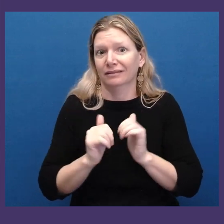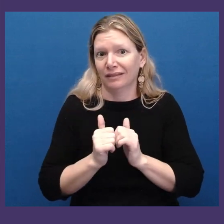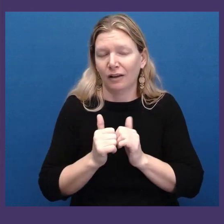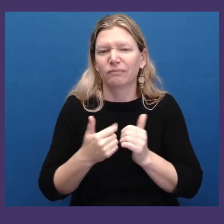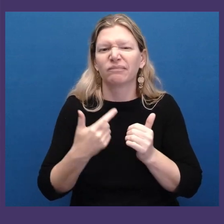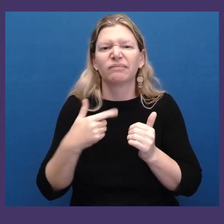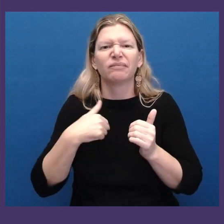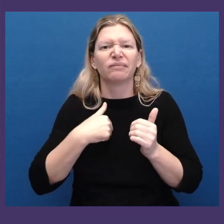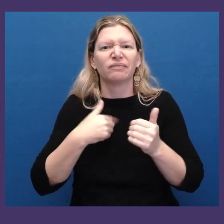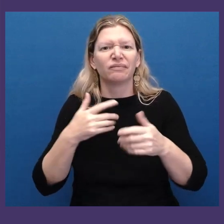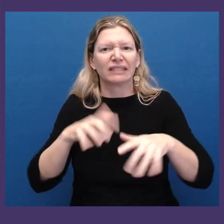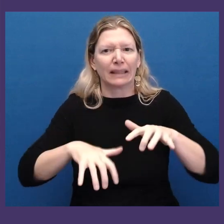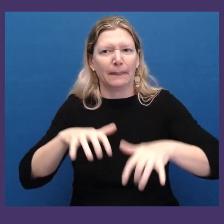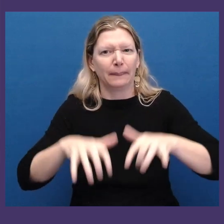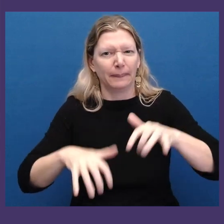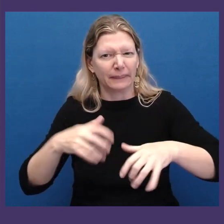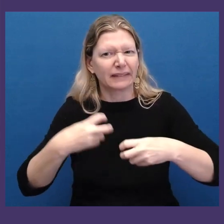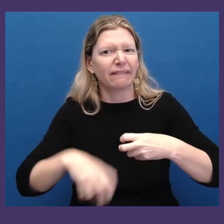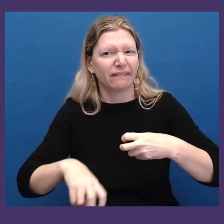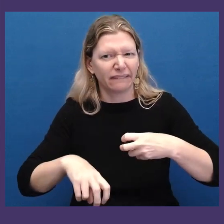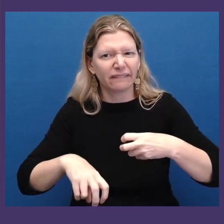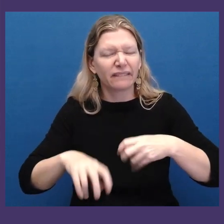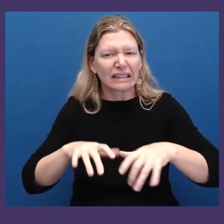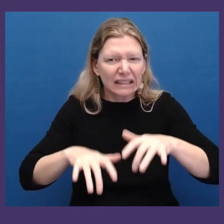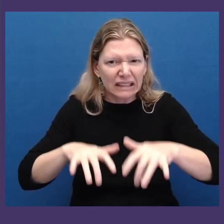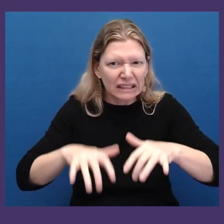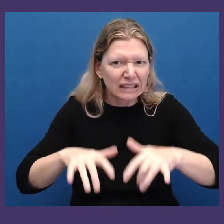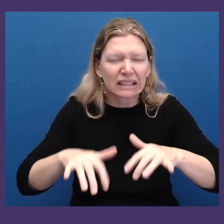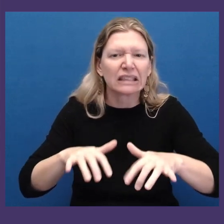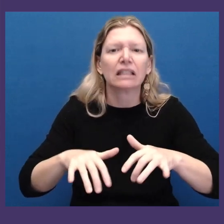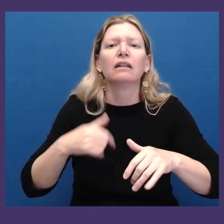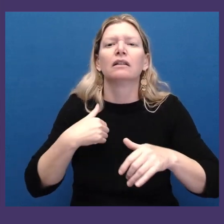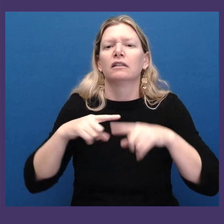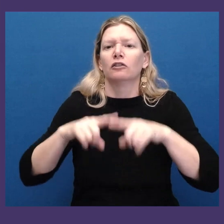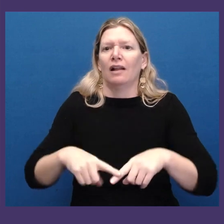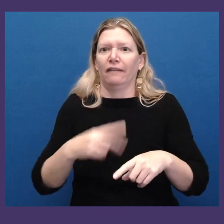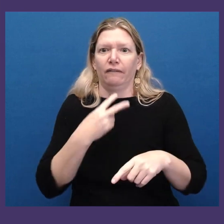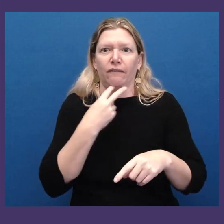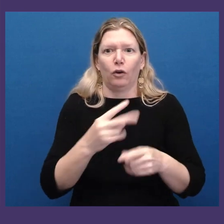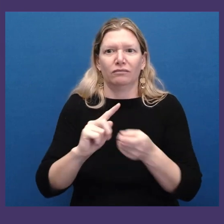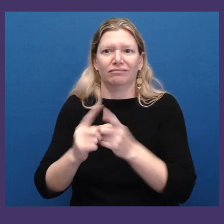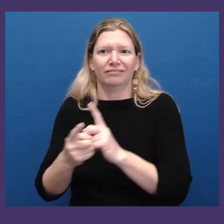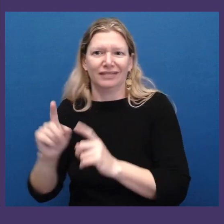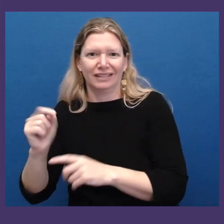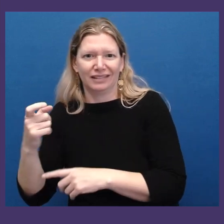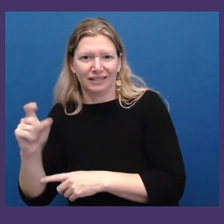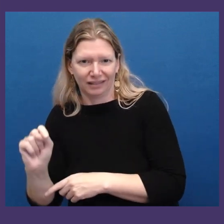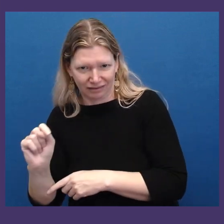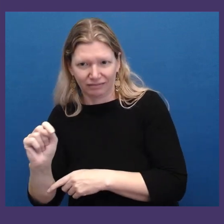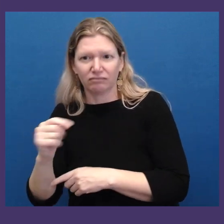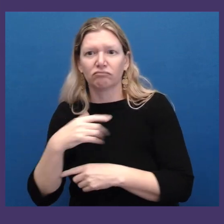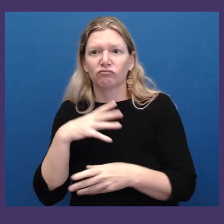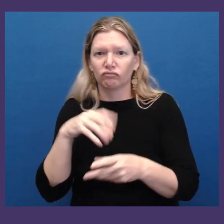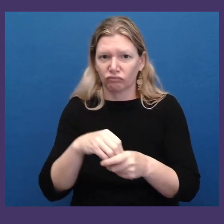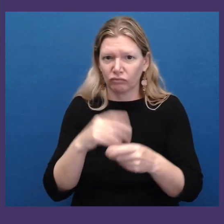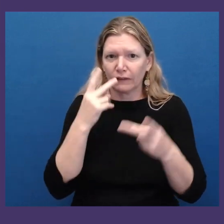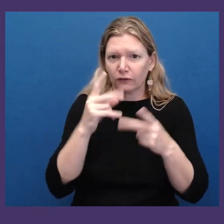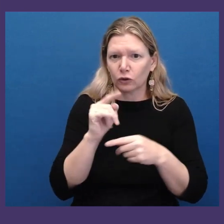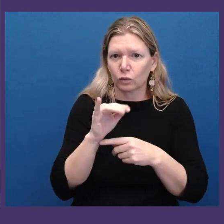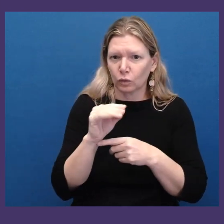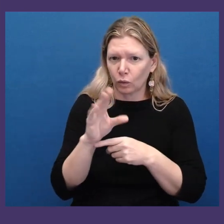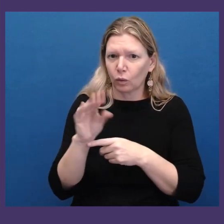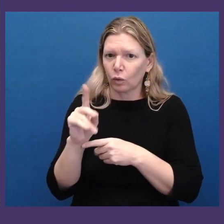Code, and I've got Copilot open, and you may have worked with Copilot Chat, but I want to show you just how fully capable it